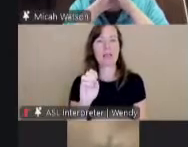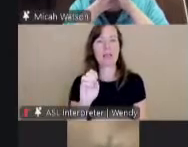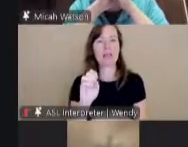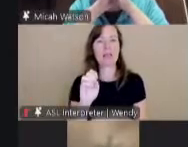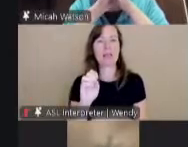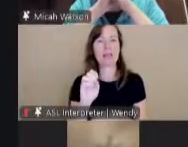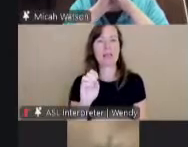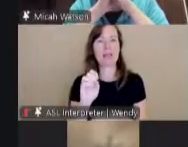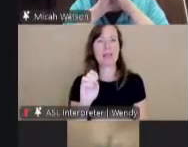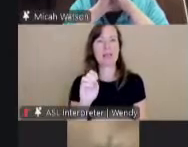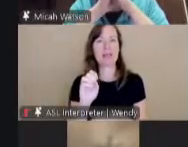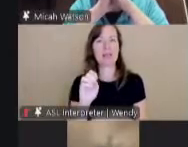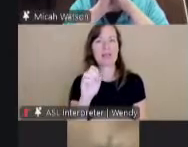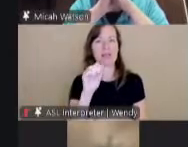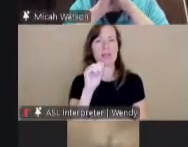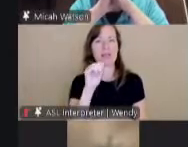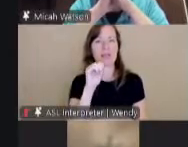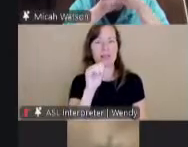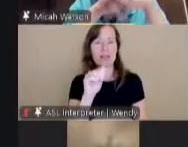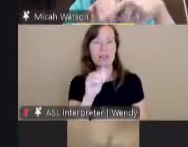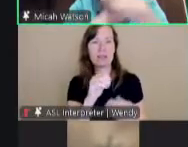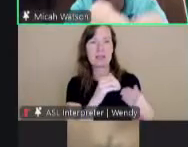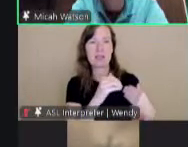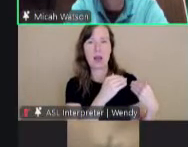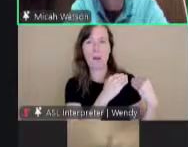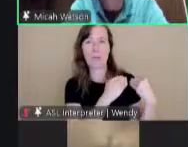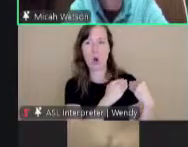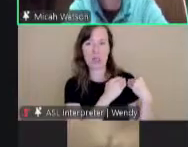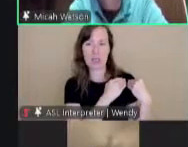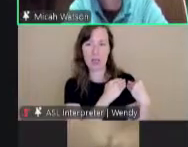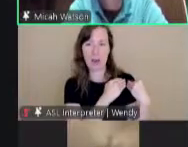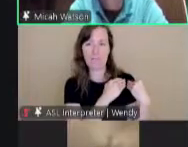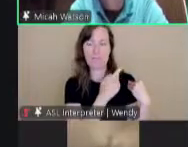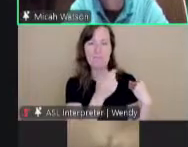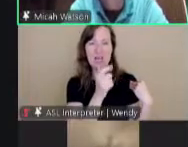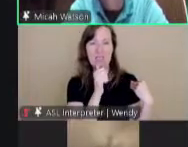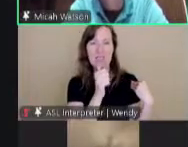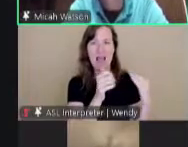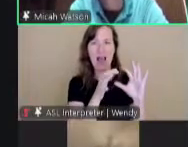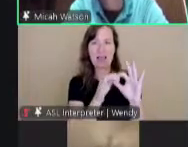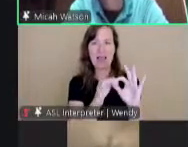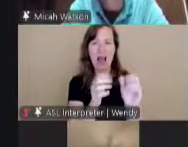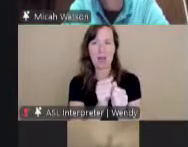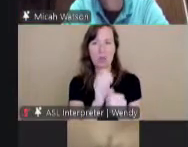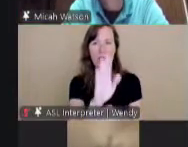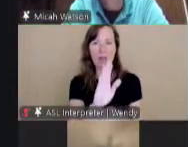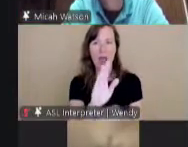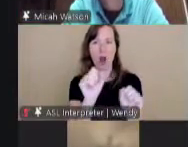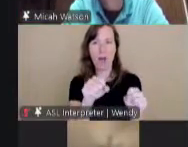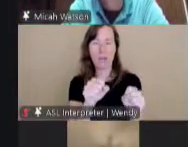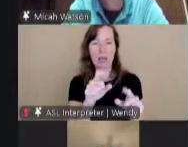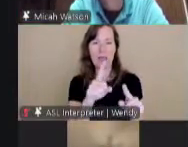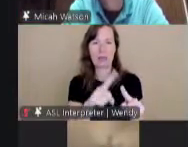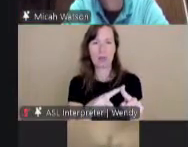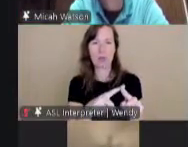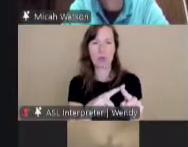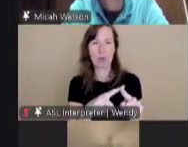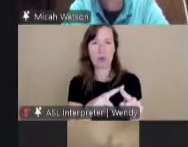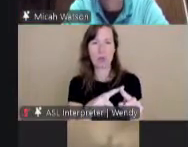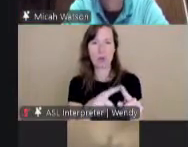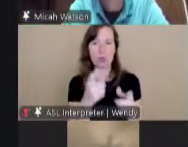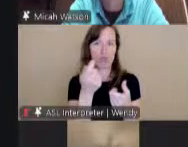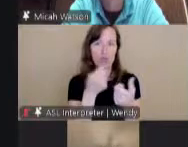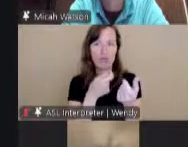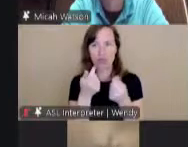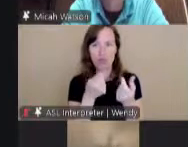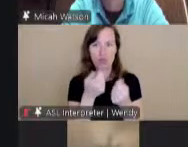isn't burdensome. It's not like that those are necessarily tied to their ability to draw renters, at